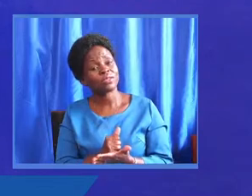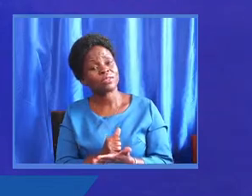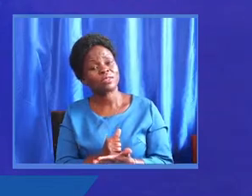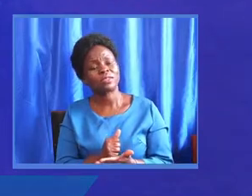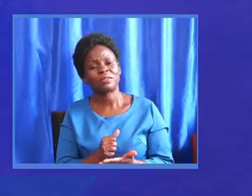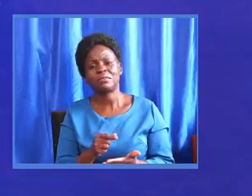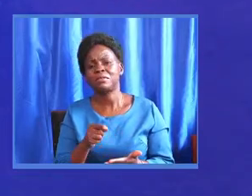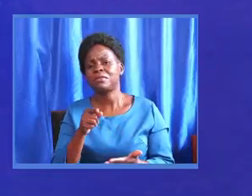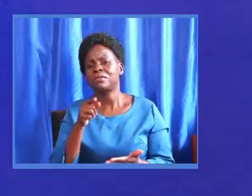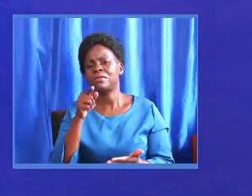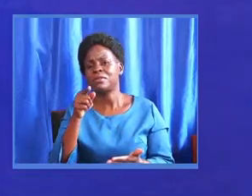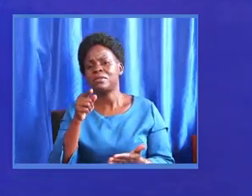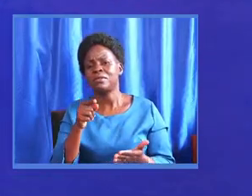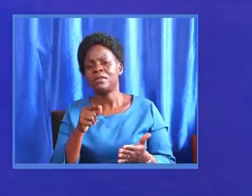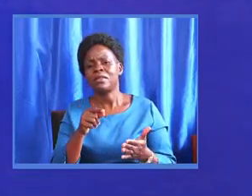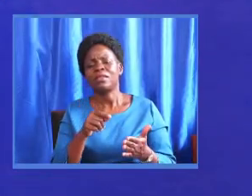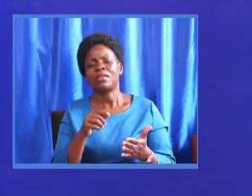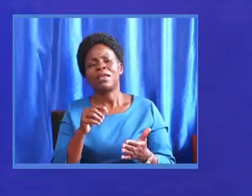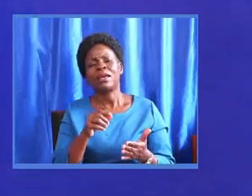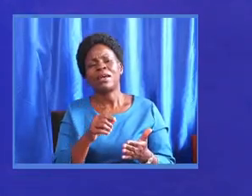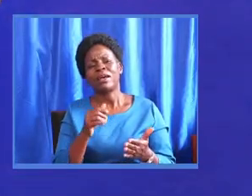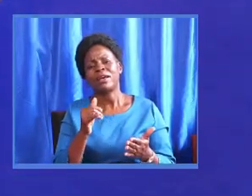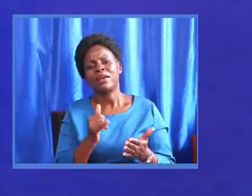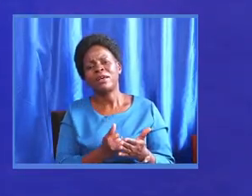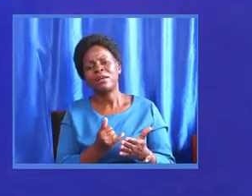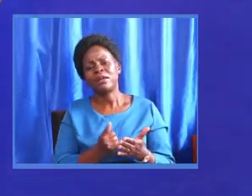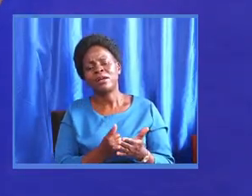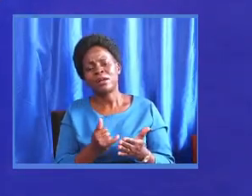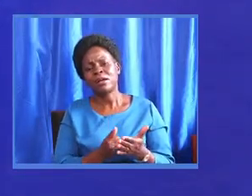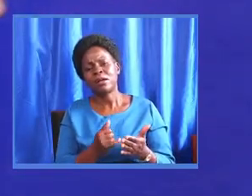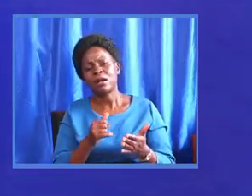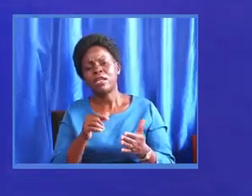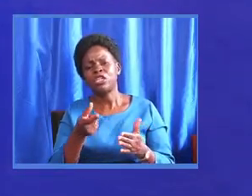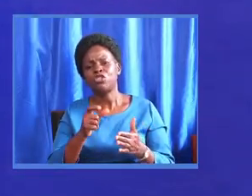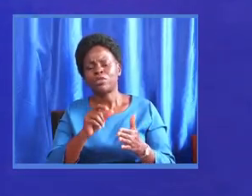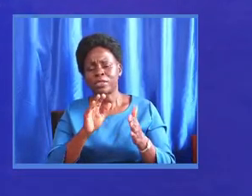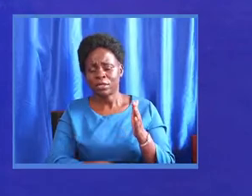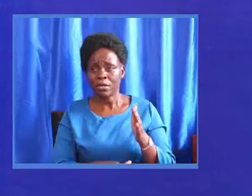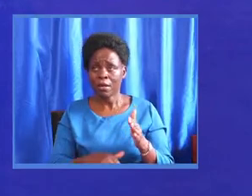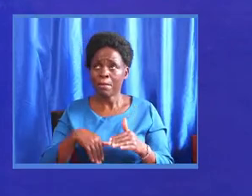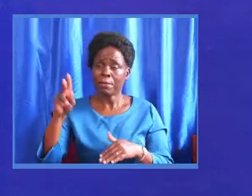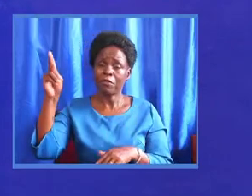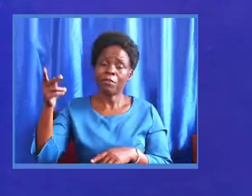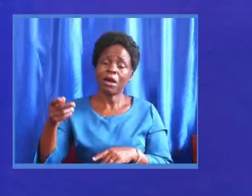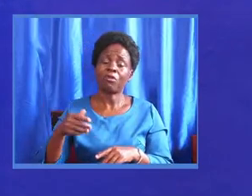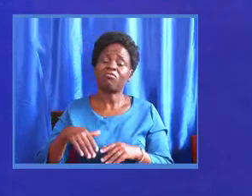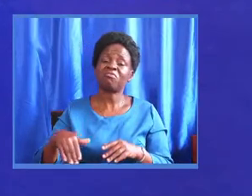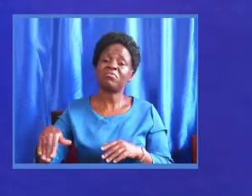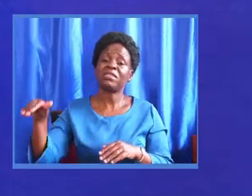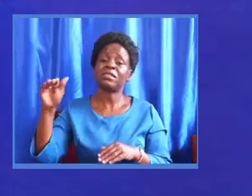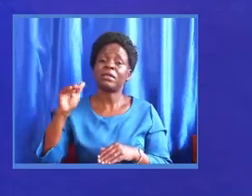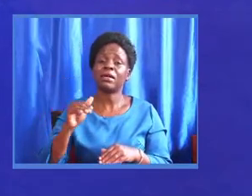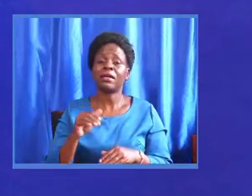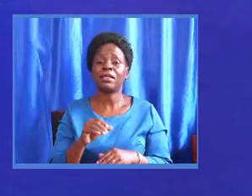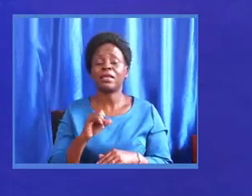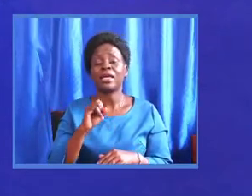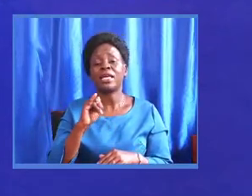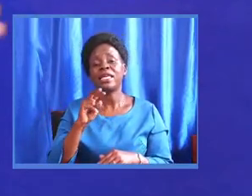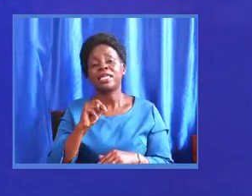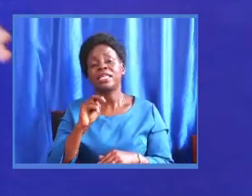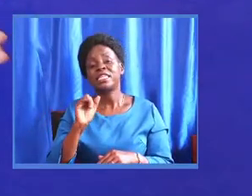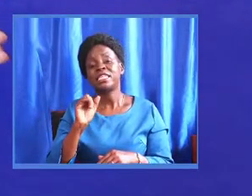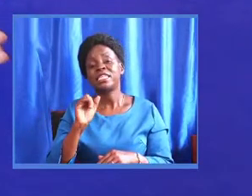of investment is lower. For foreign people, it's much higher. So those incentives are there